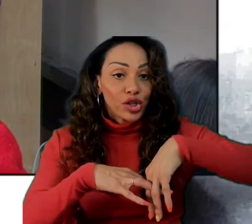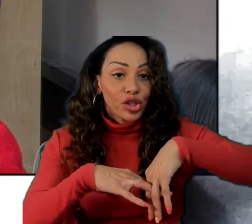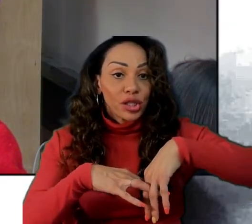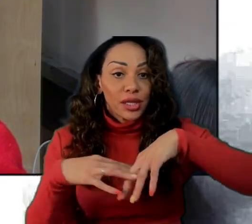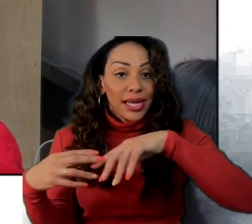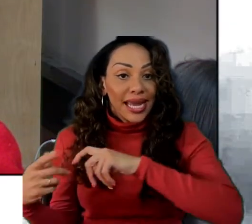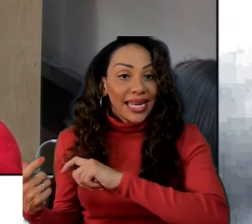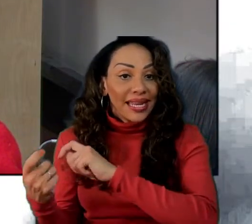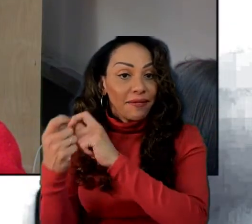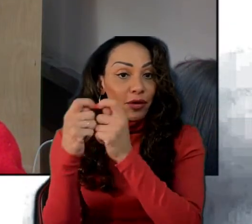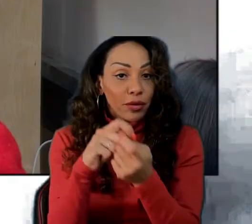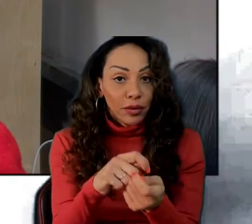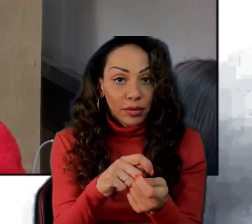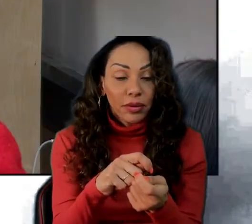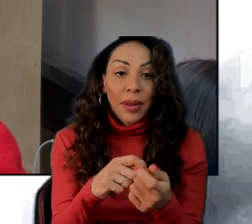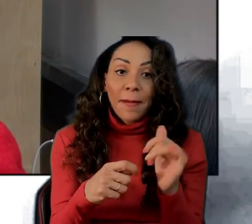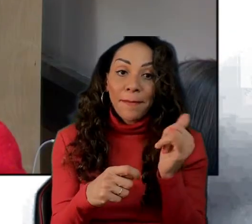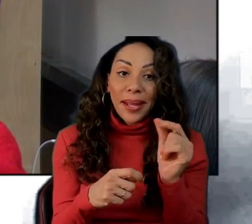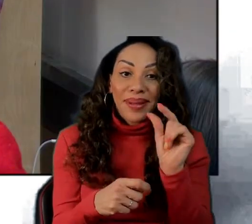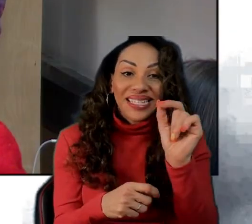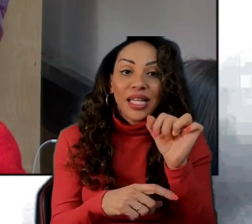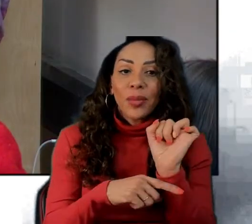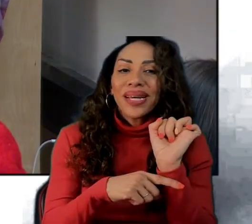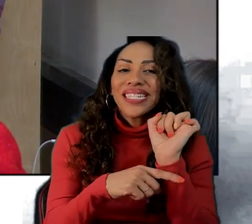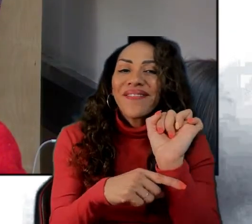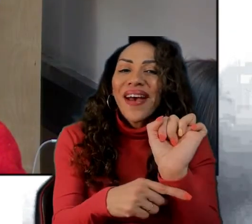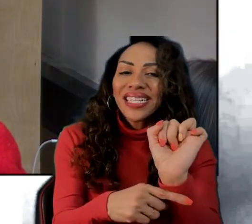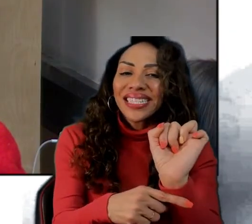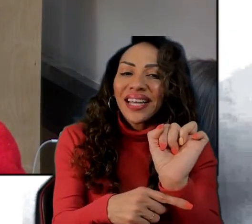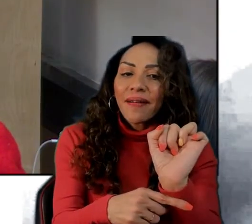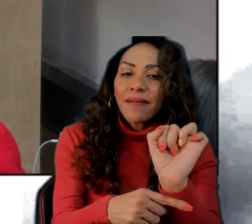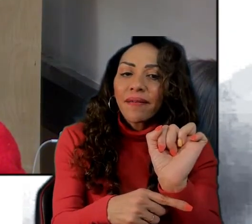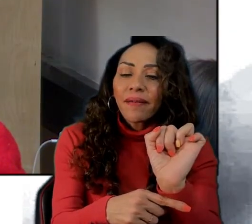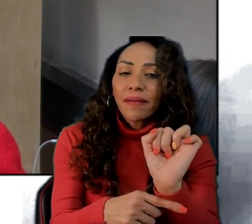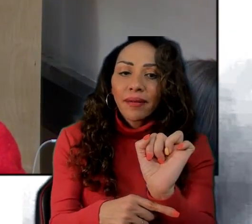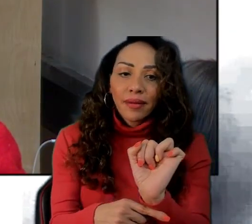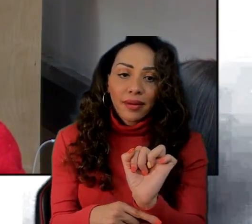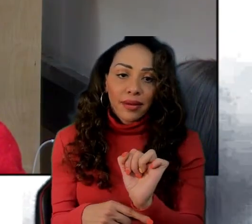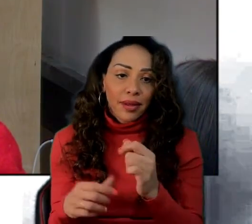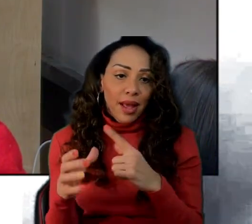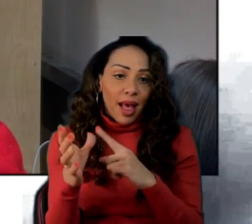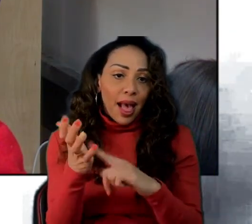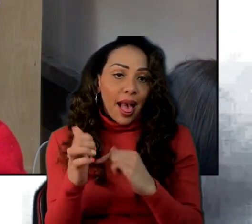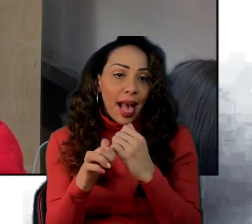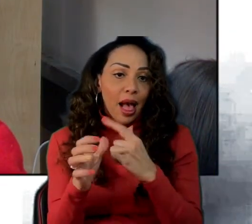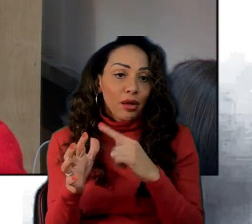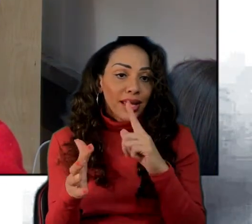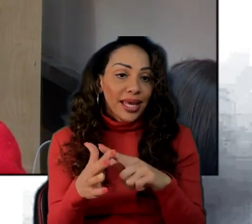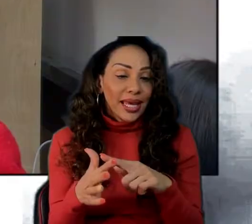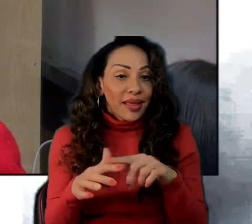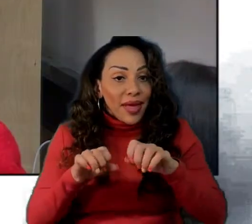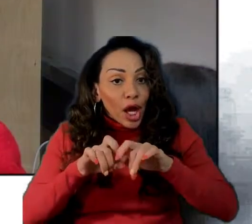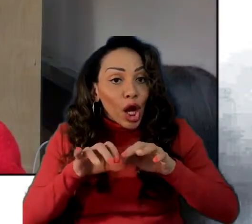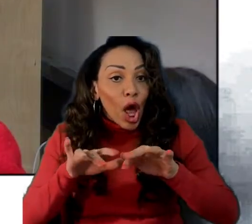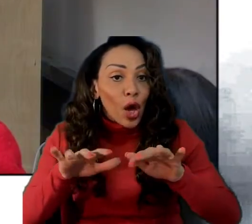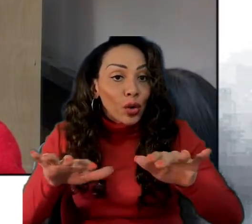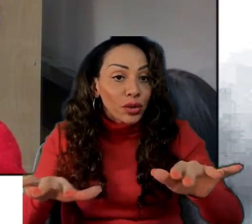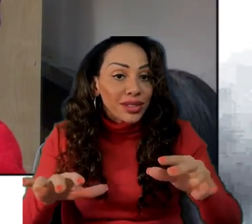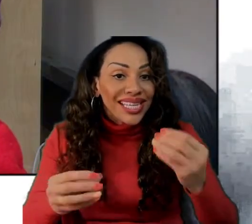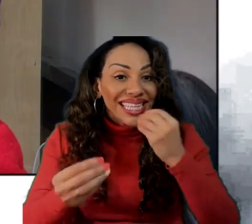is it's maybe defensive. So algae that glows gets eaten less than algae that doesn't glow, because this algae